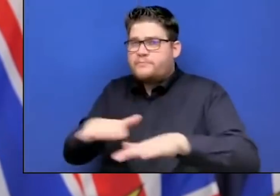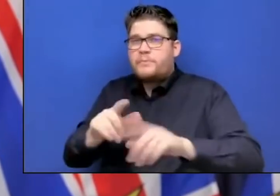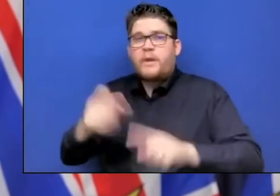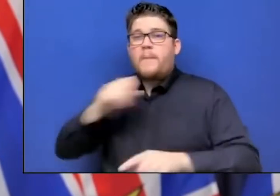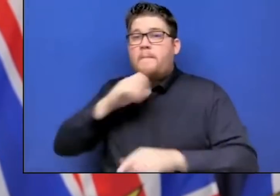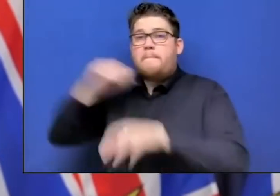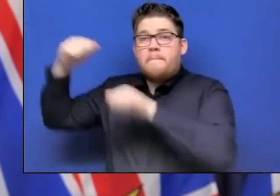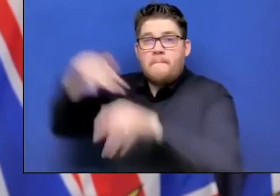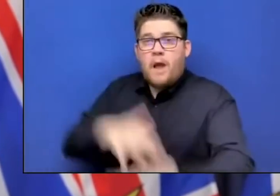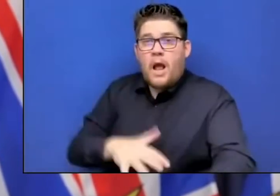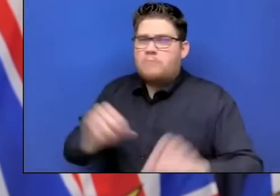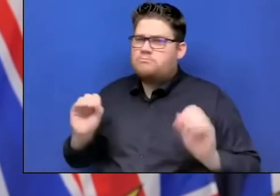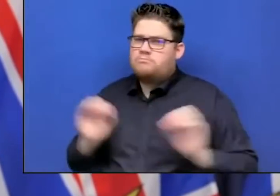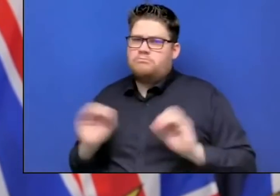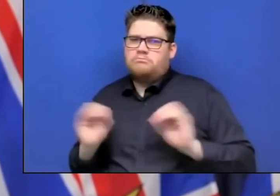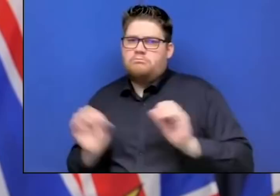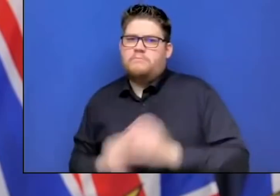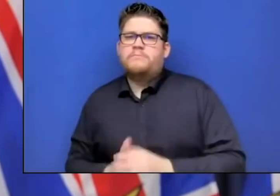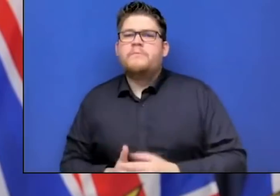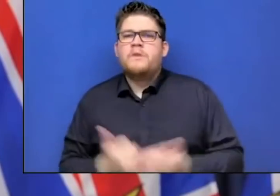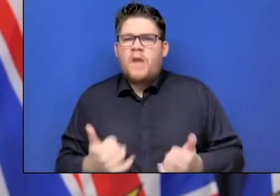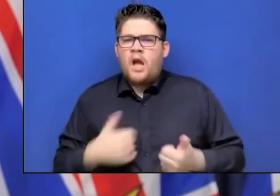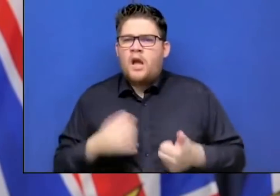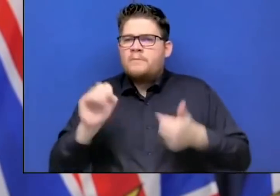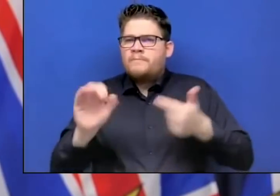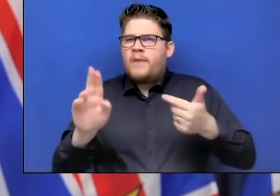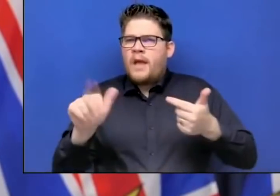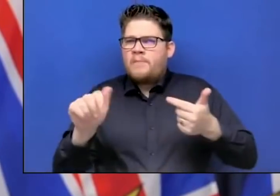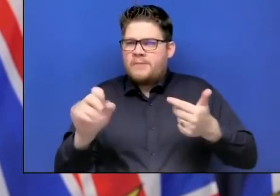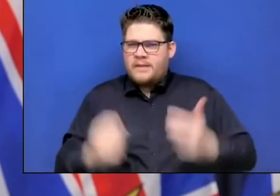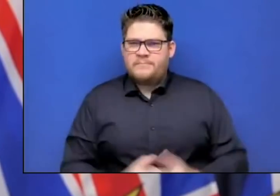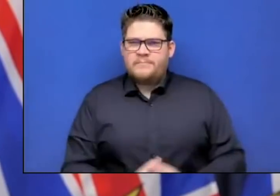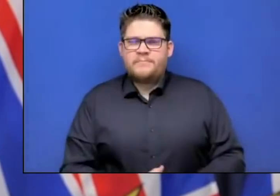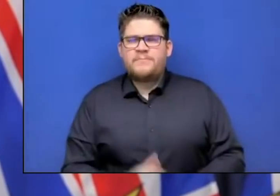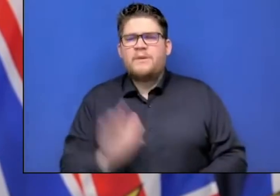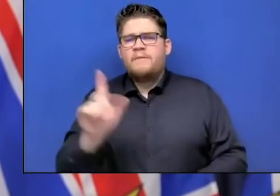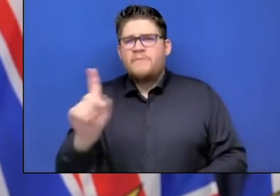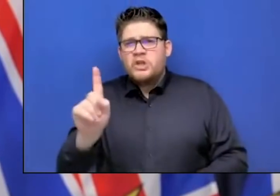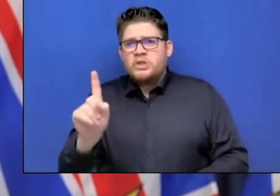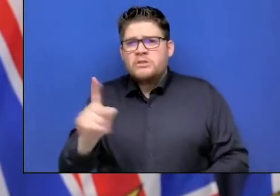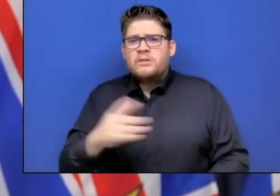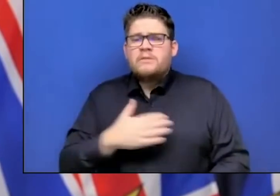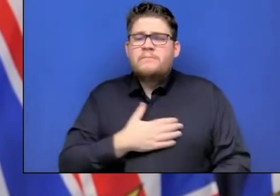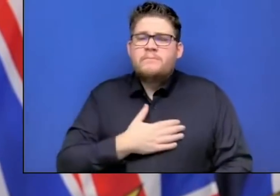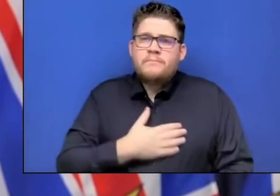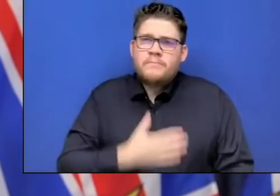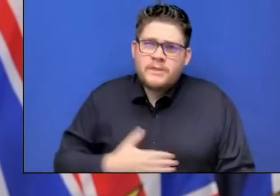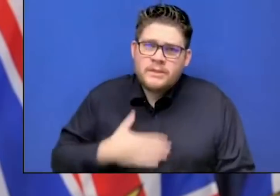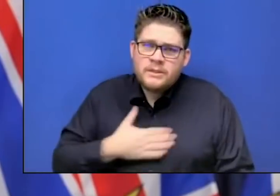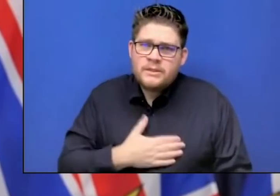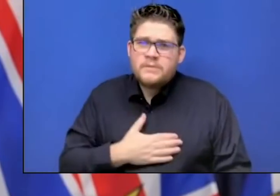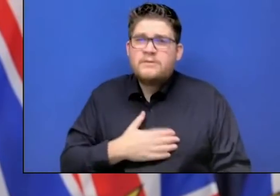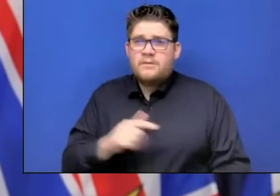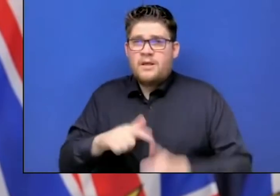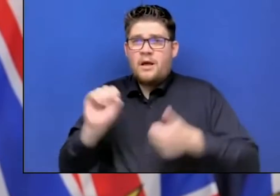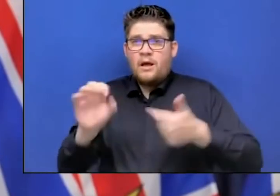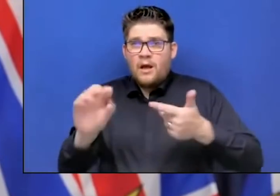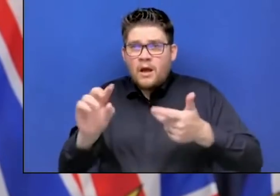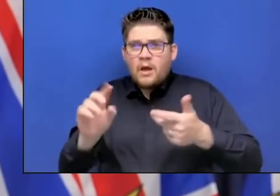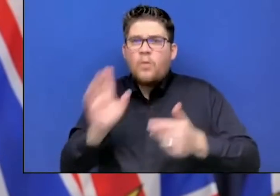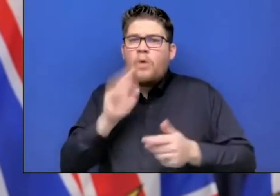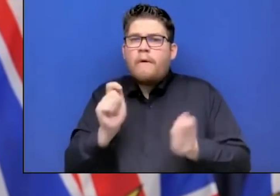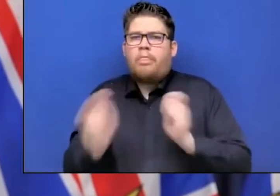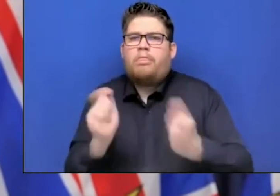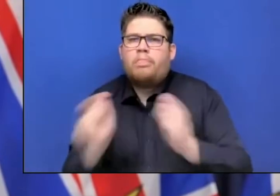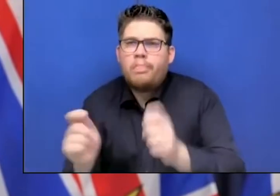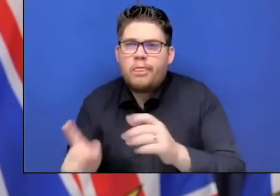status update of current conditions, I will provide that now, but please bear in mind that this situation is constantly evolving, and for the